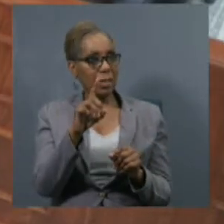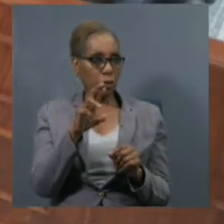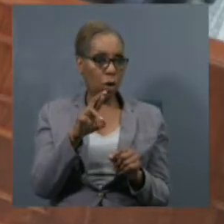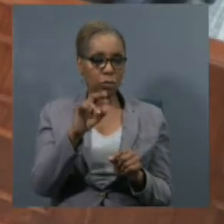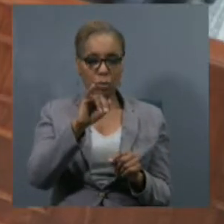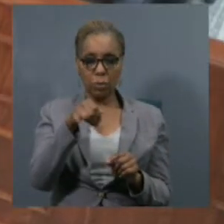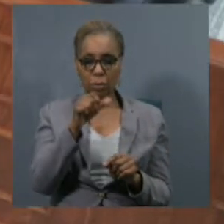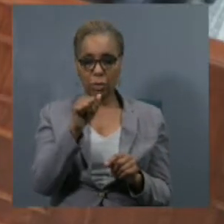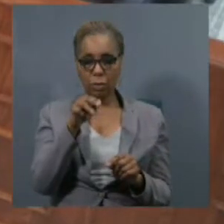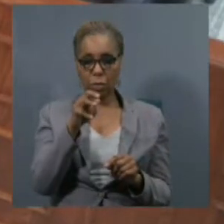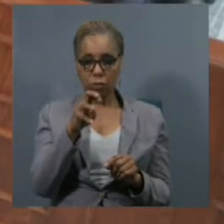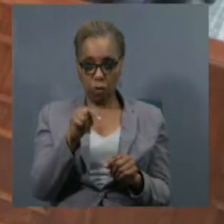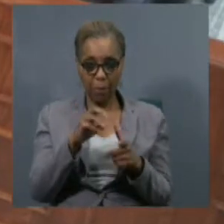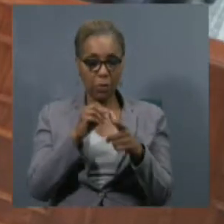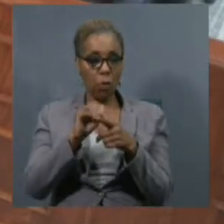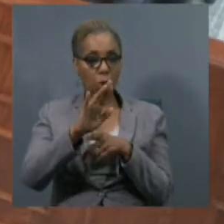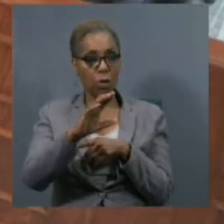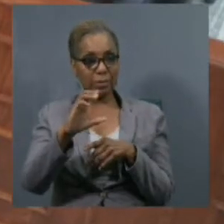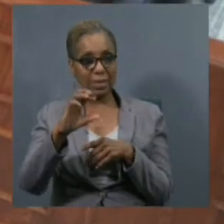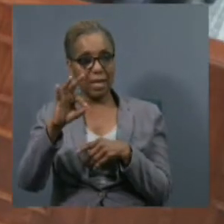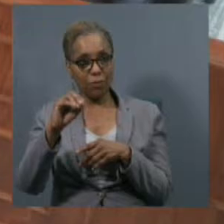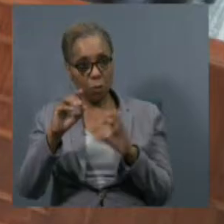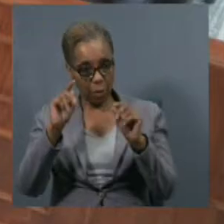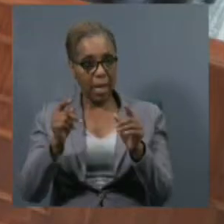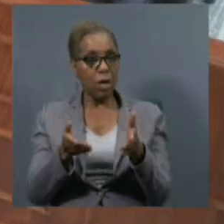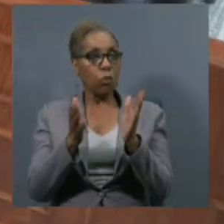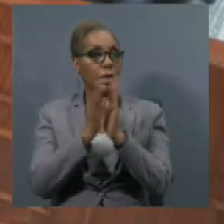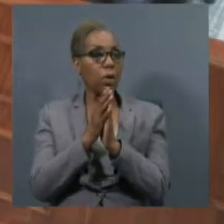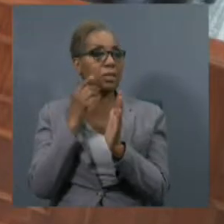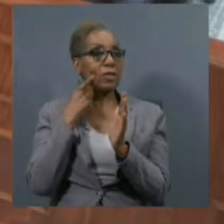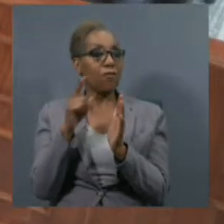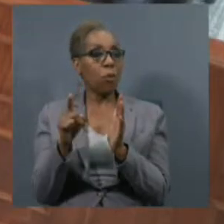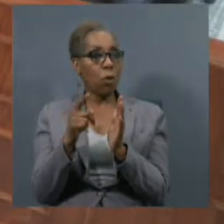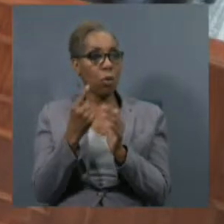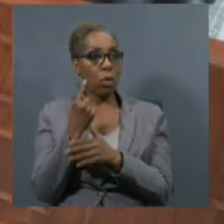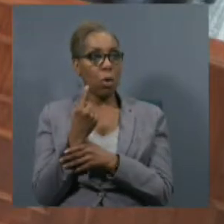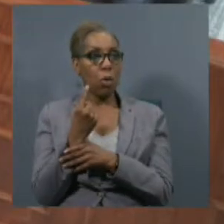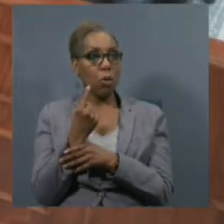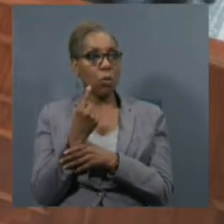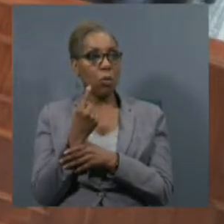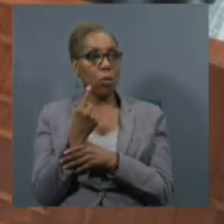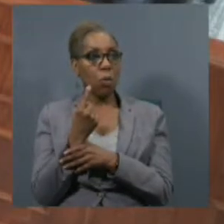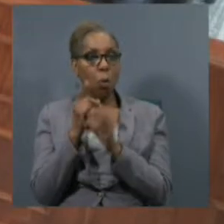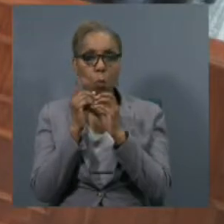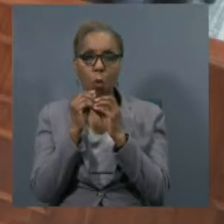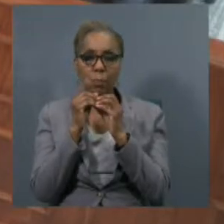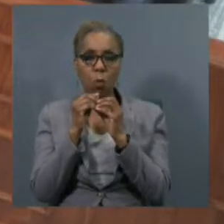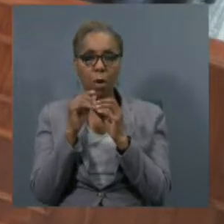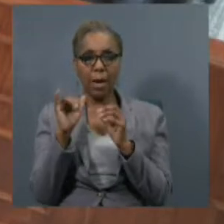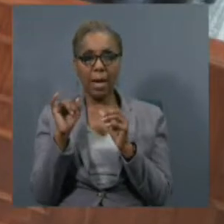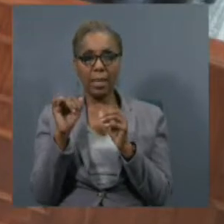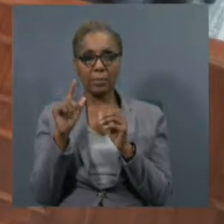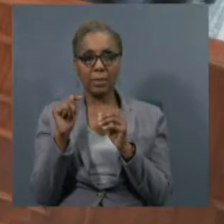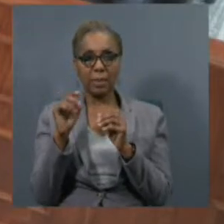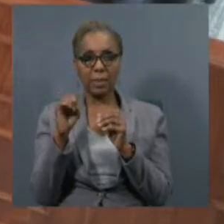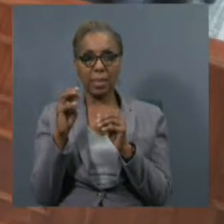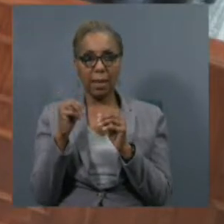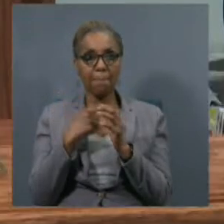her CFO. Just a request for one more item.